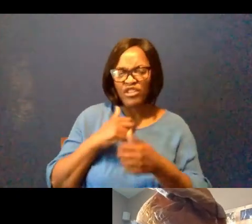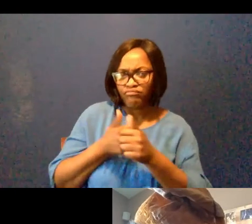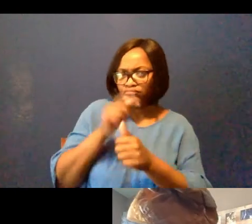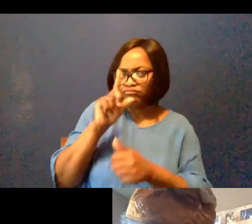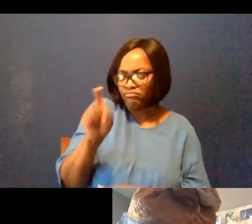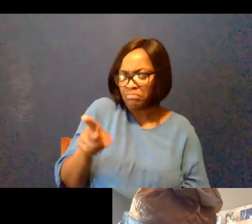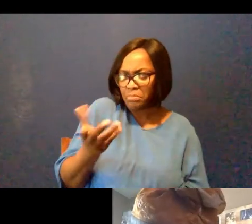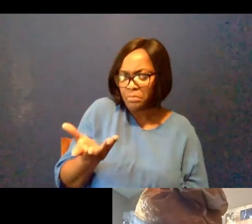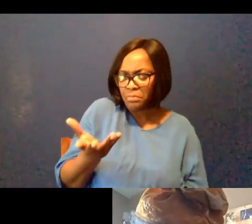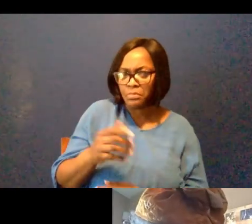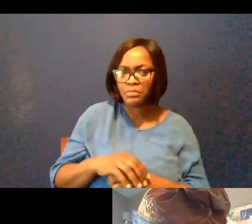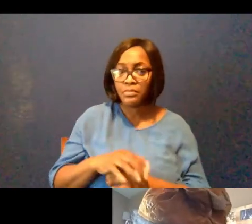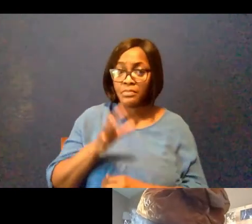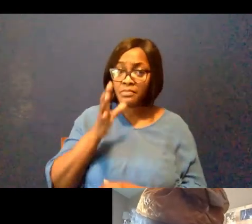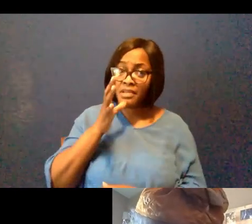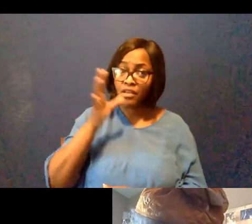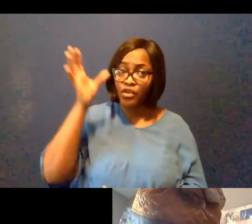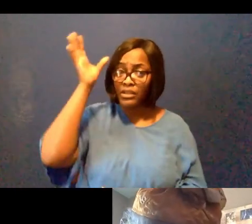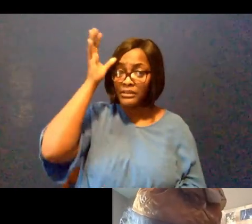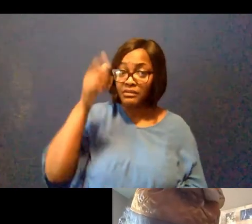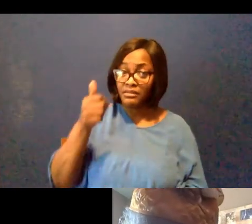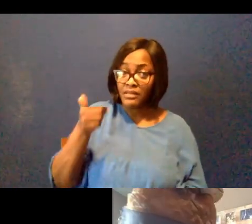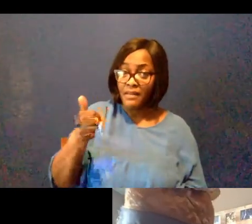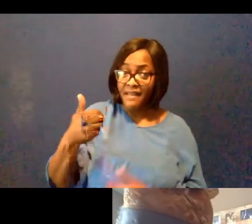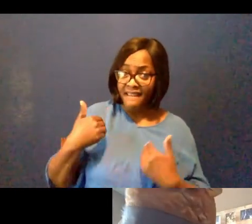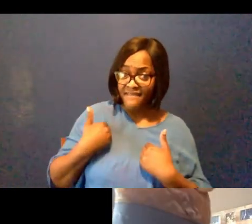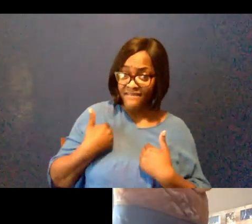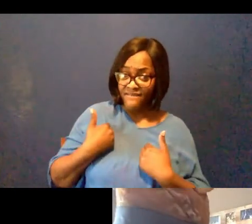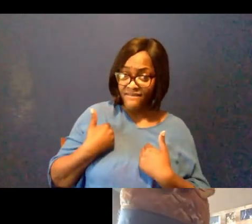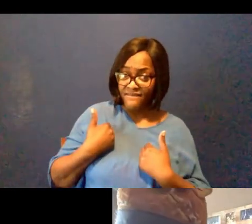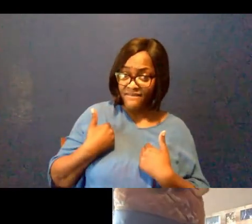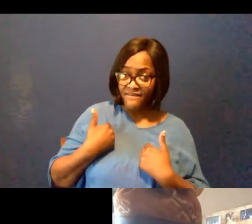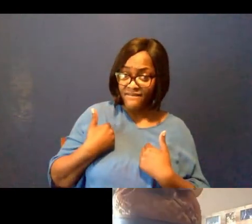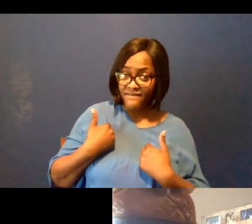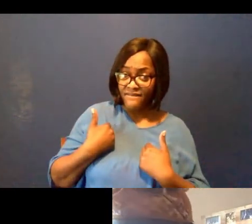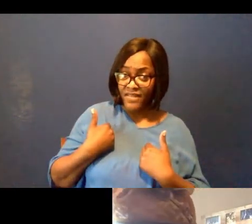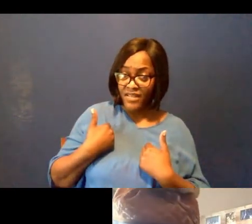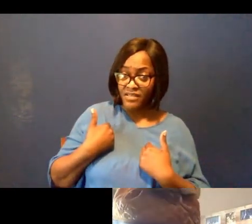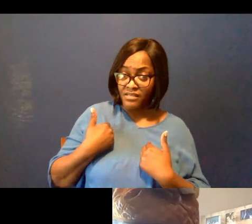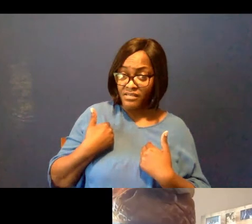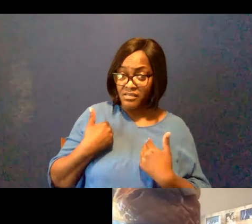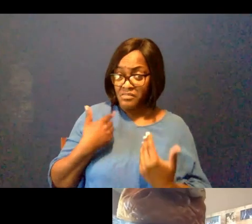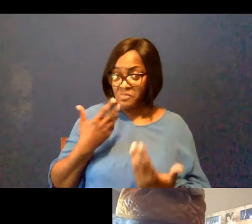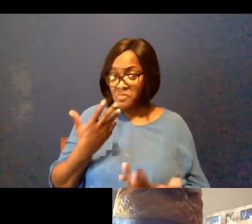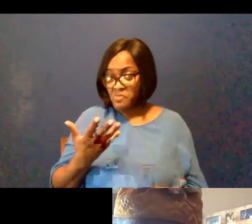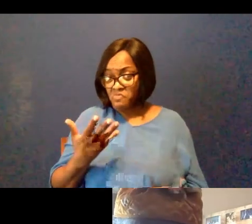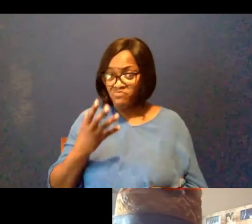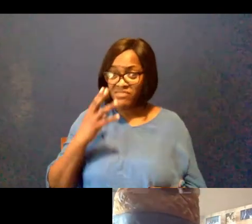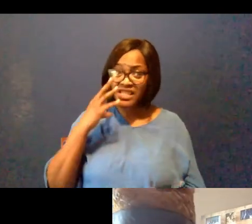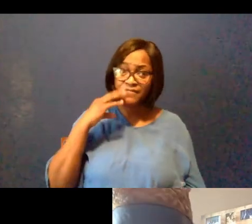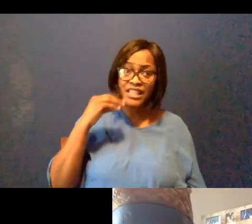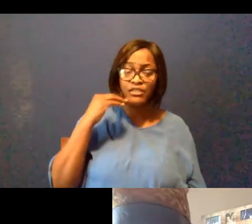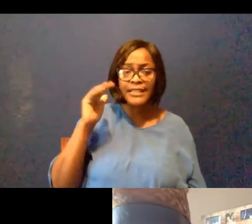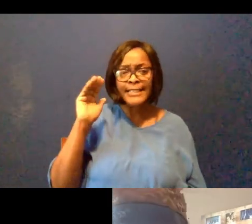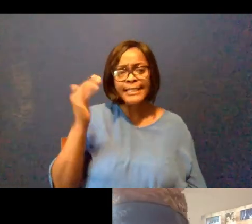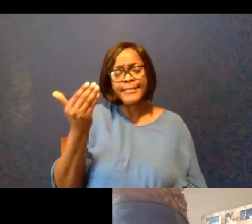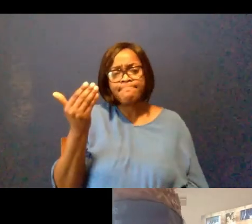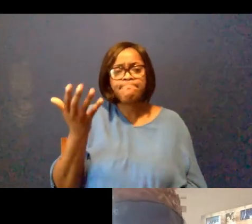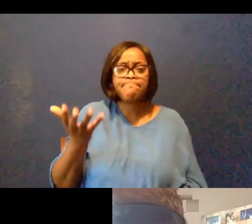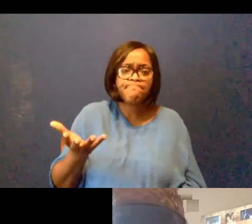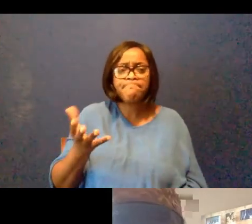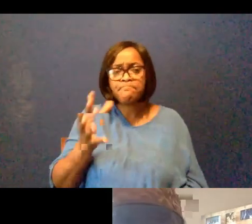live now, there are barriers for me to walk around. I call the city and now, uh, I call the city and no response